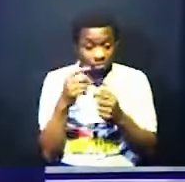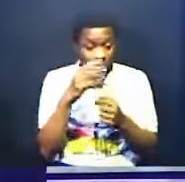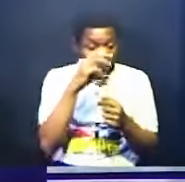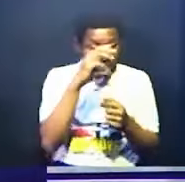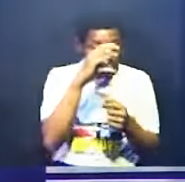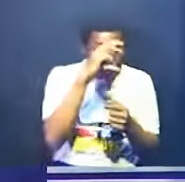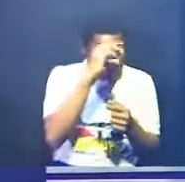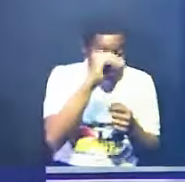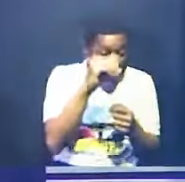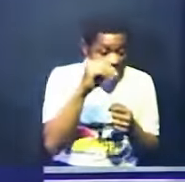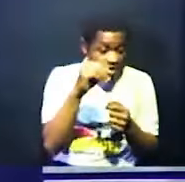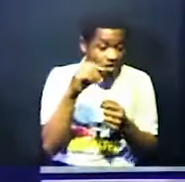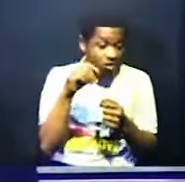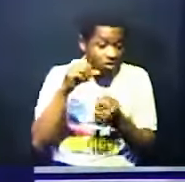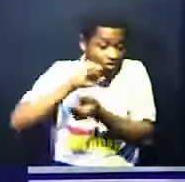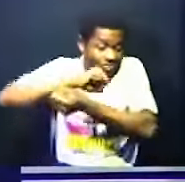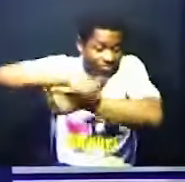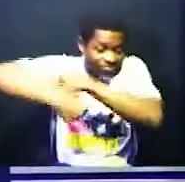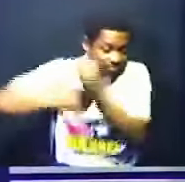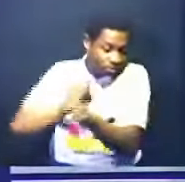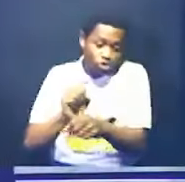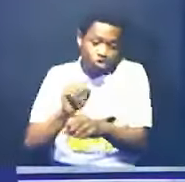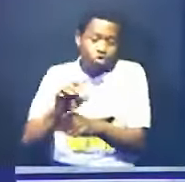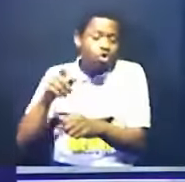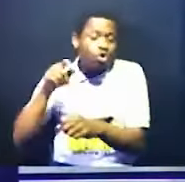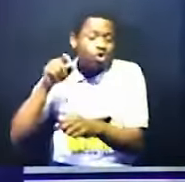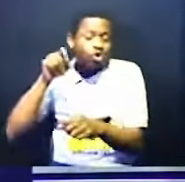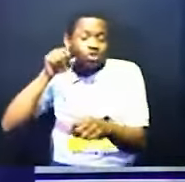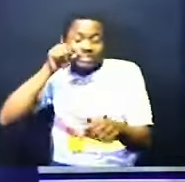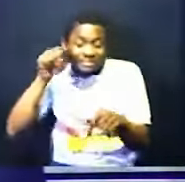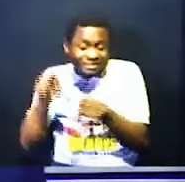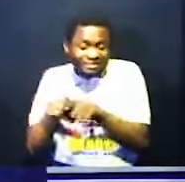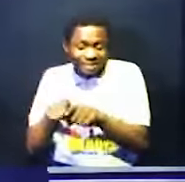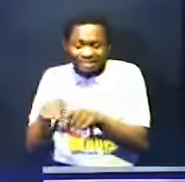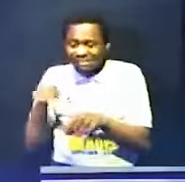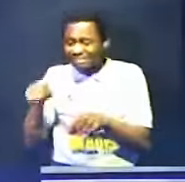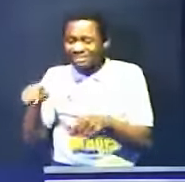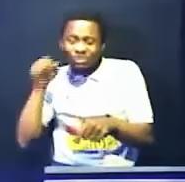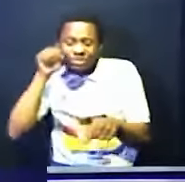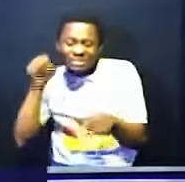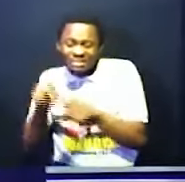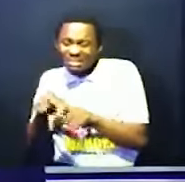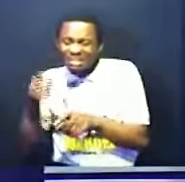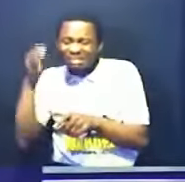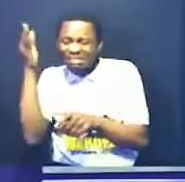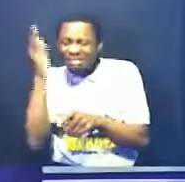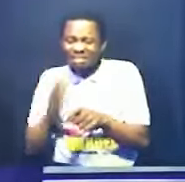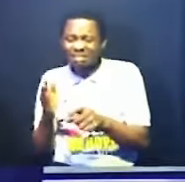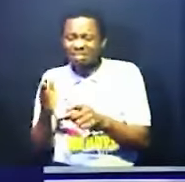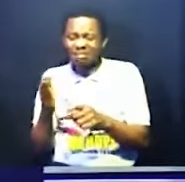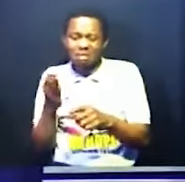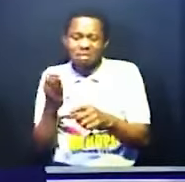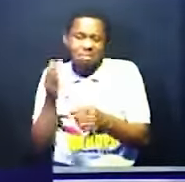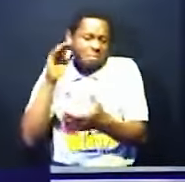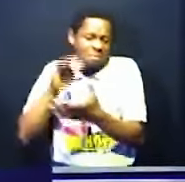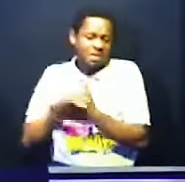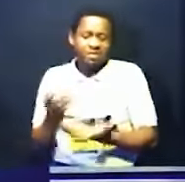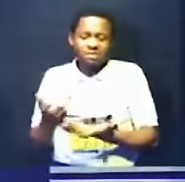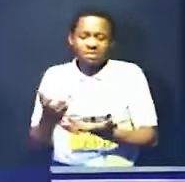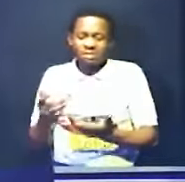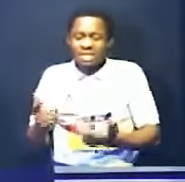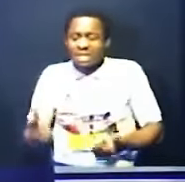woman in the house of his brother Absalom. Joseph ne se asema esi ye ninti e ma tamatna ni nua